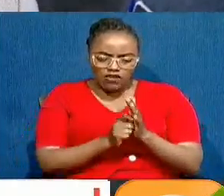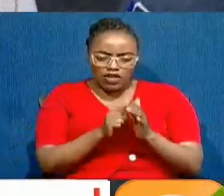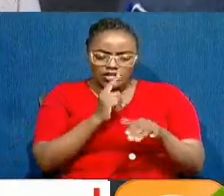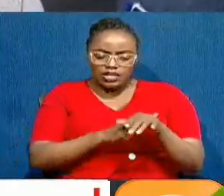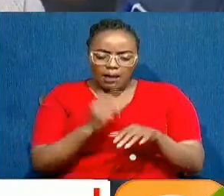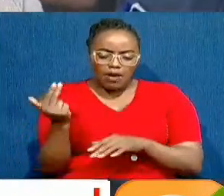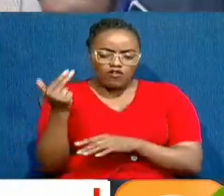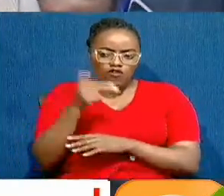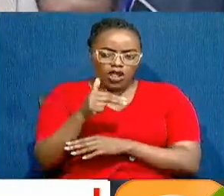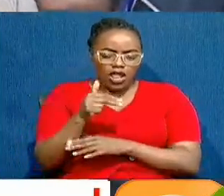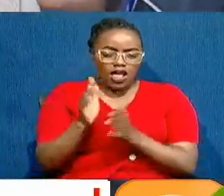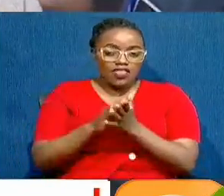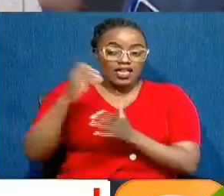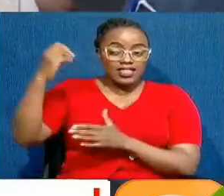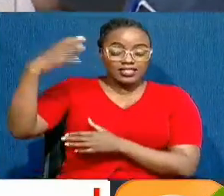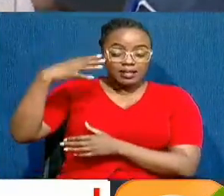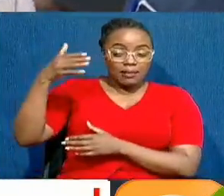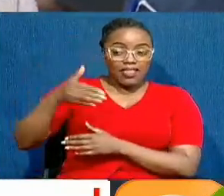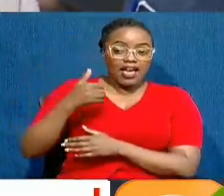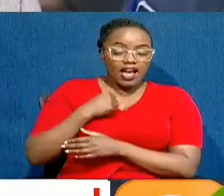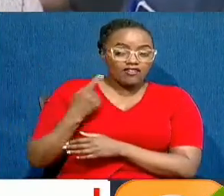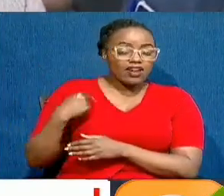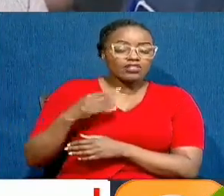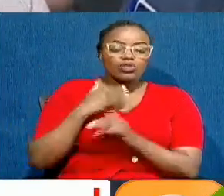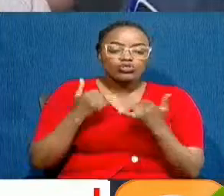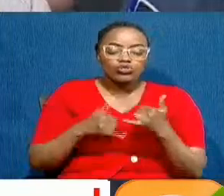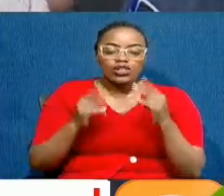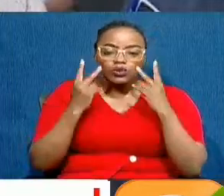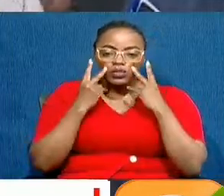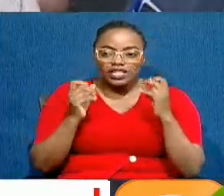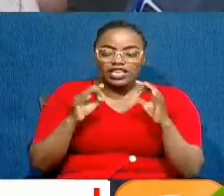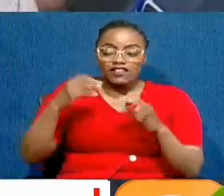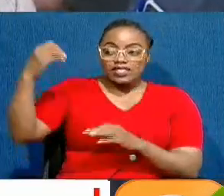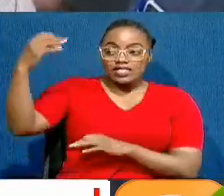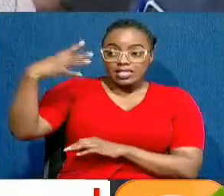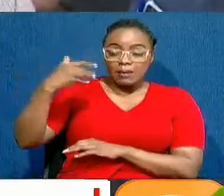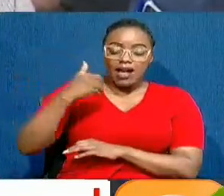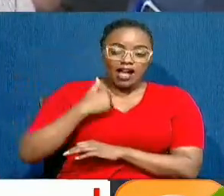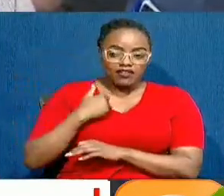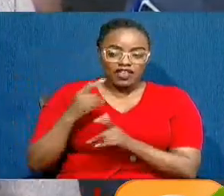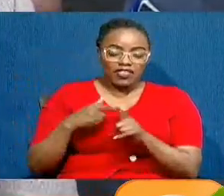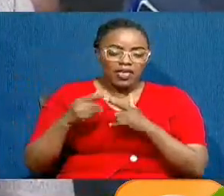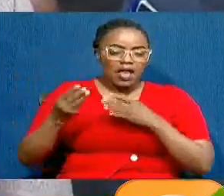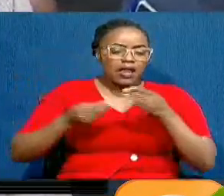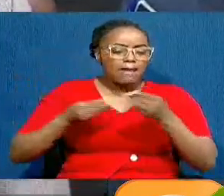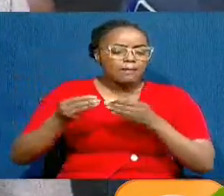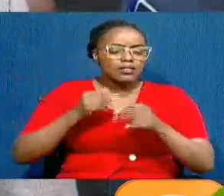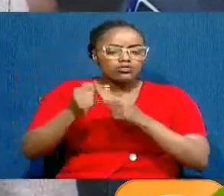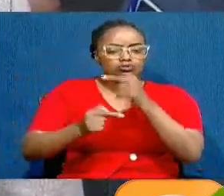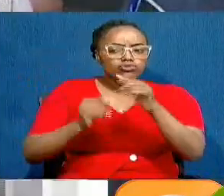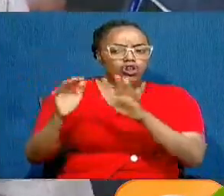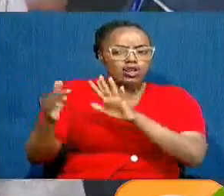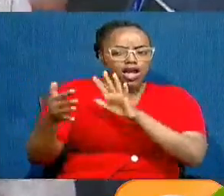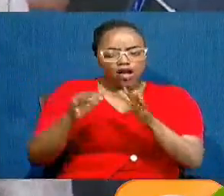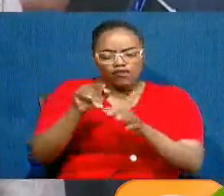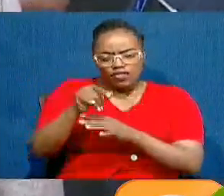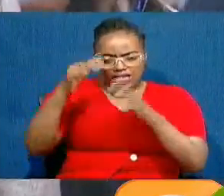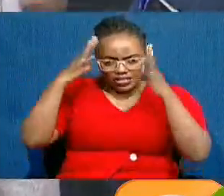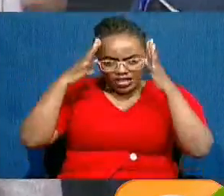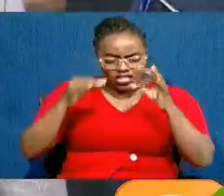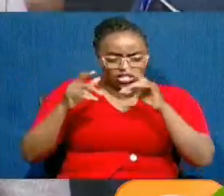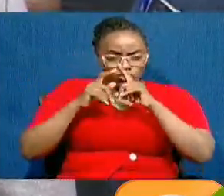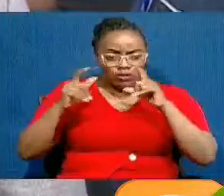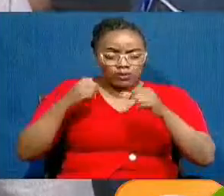juu na stima nayo ndio hii. Tunataka kujaribu tuone tukiwa na stima biashara itakuwa namna gani. Na nafikiri hii ni hatua kubwa